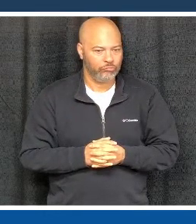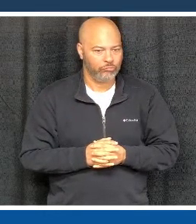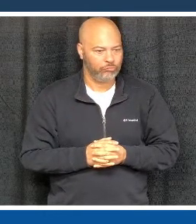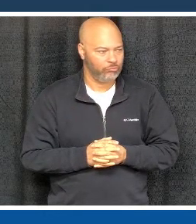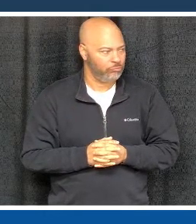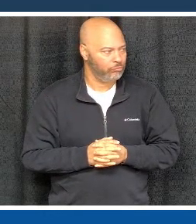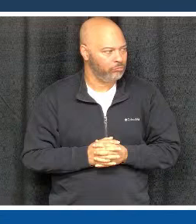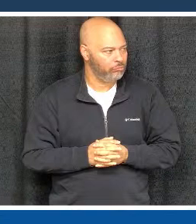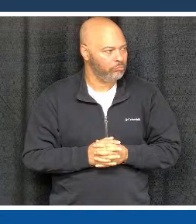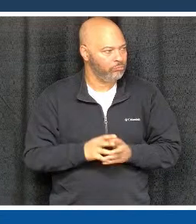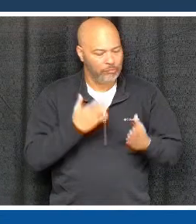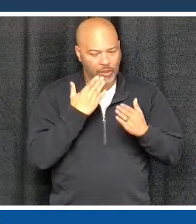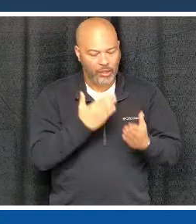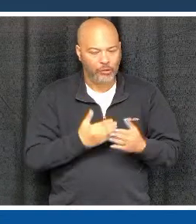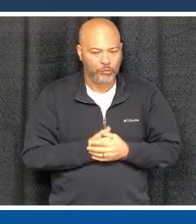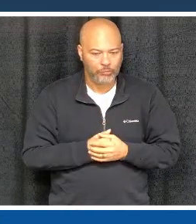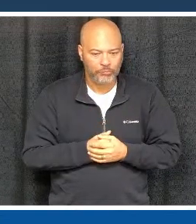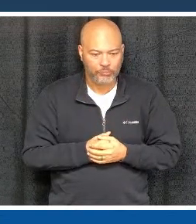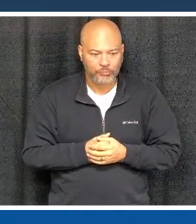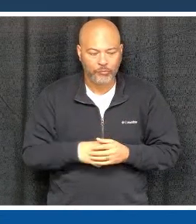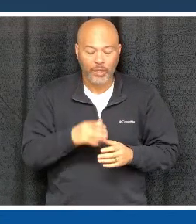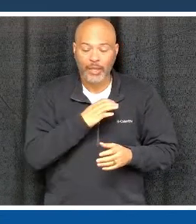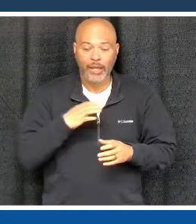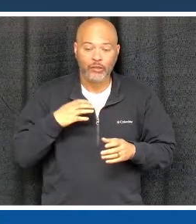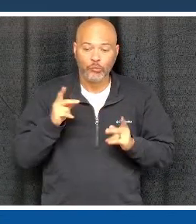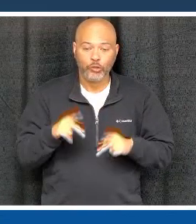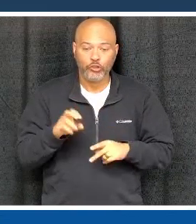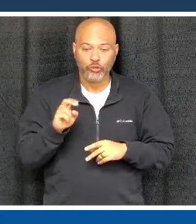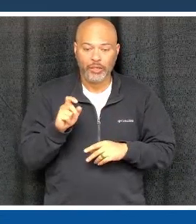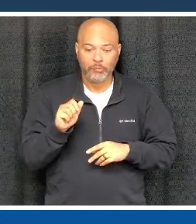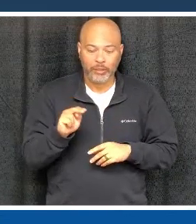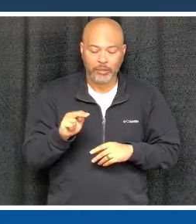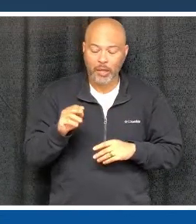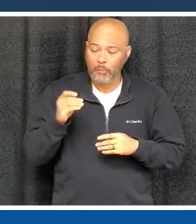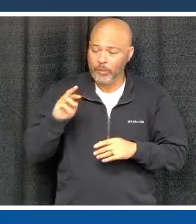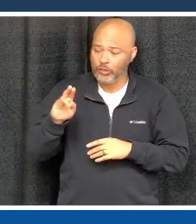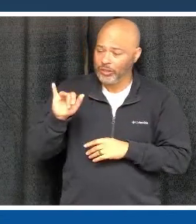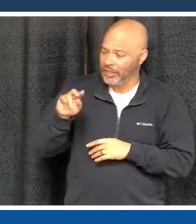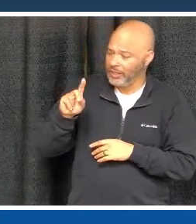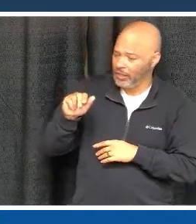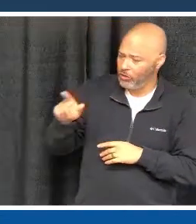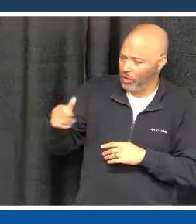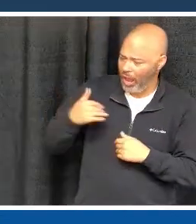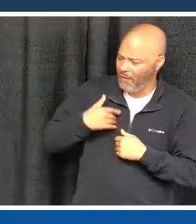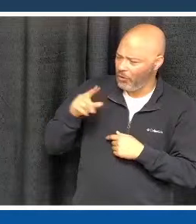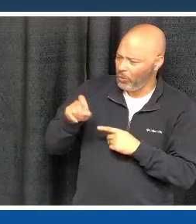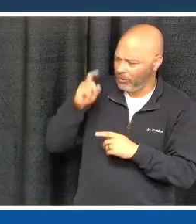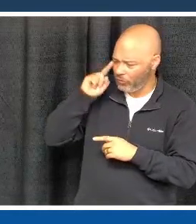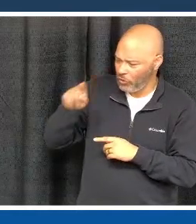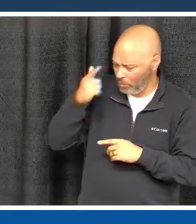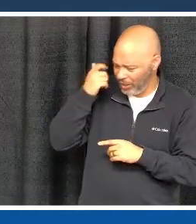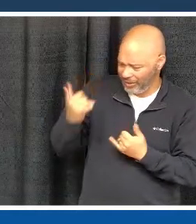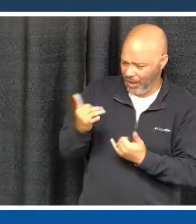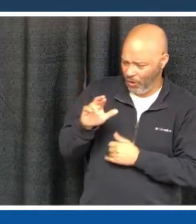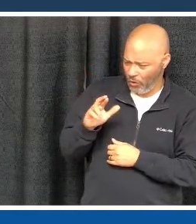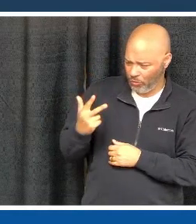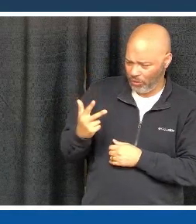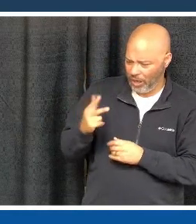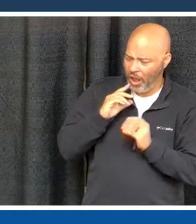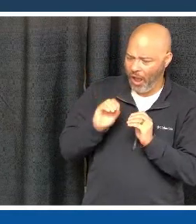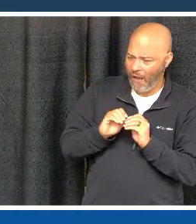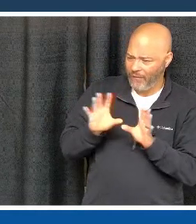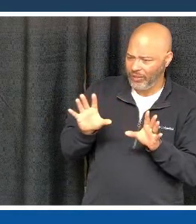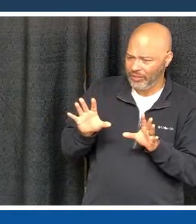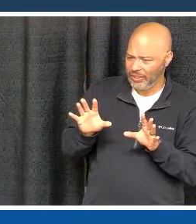Okay, thank you. Councilperson Streetman. Thank you, Mayor. Mr. Tyndall, I do have a question for you. With it being R3, that